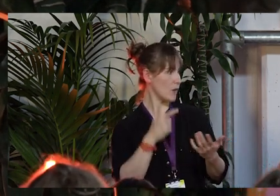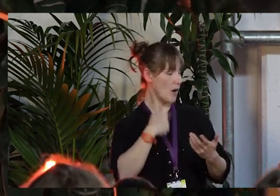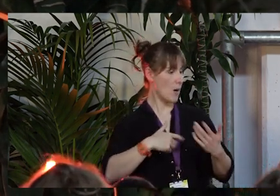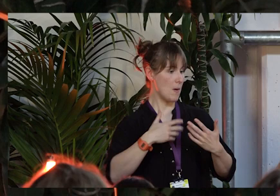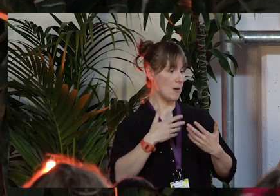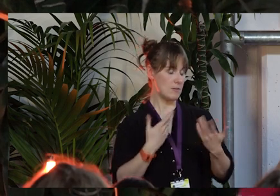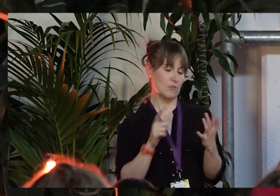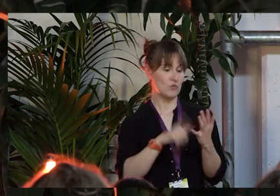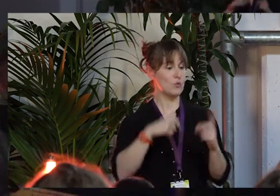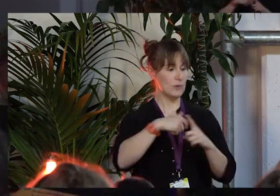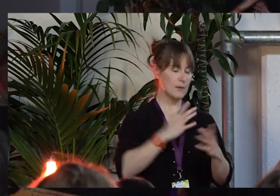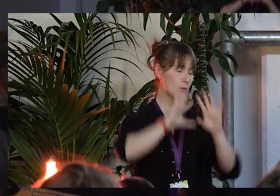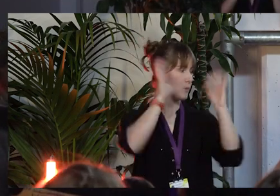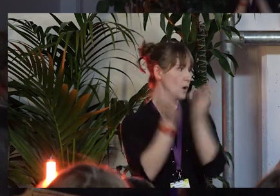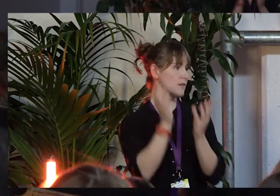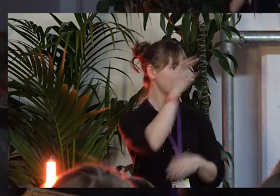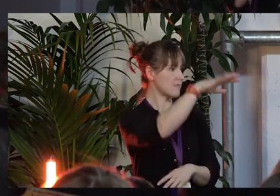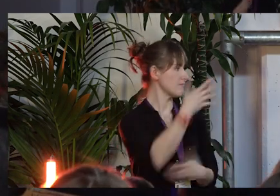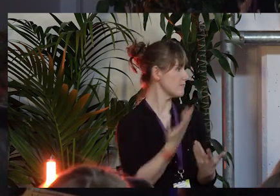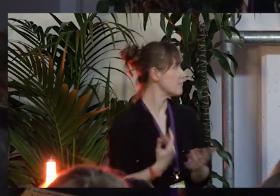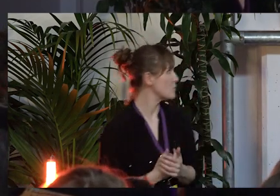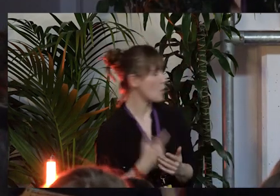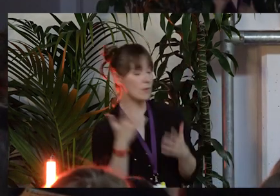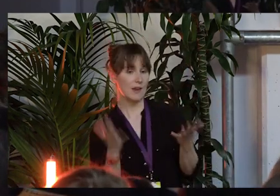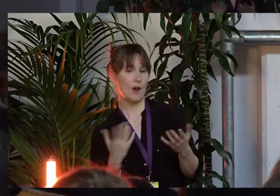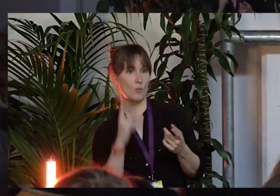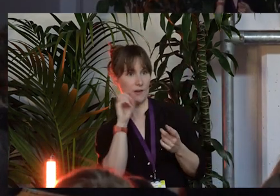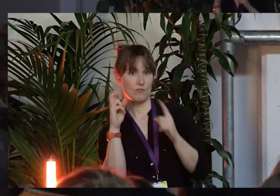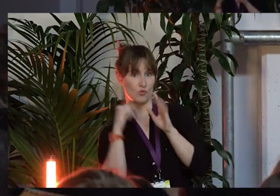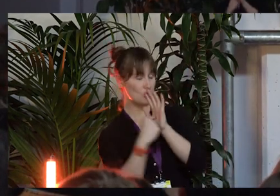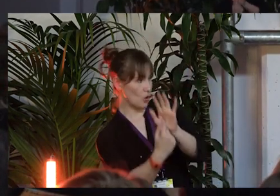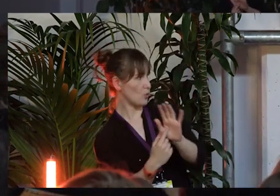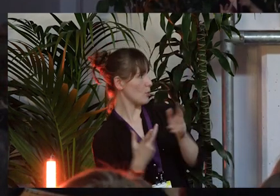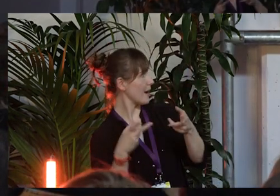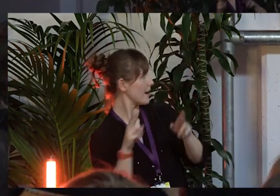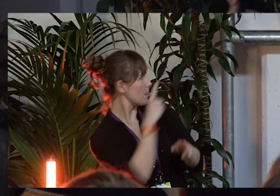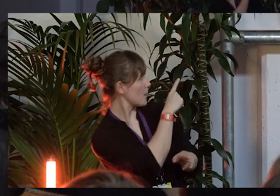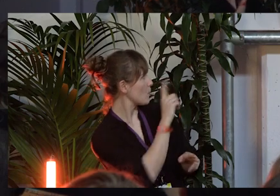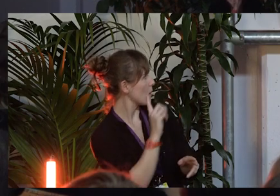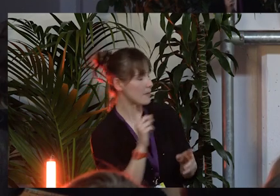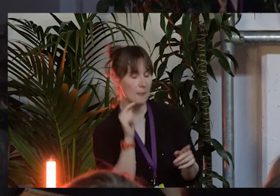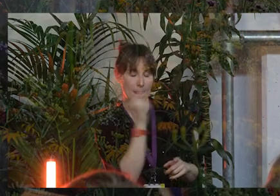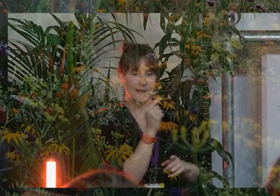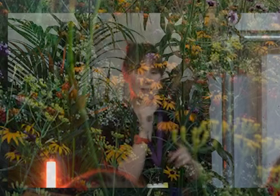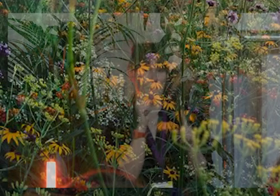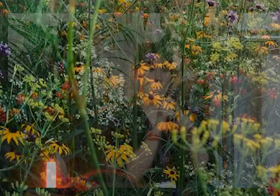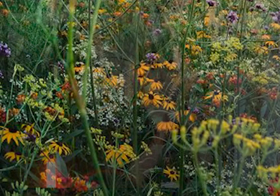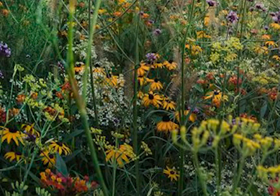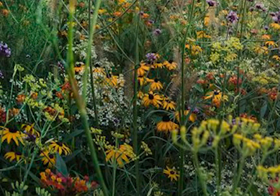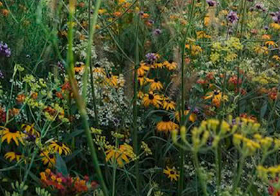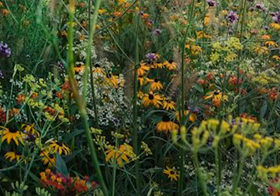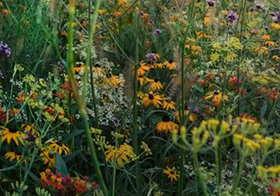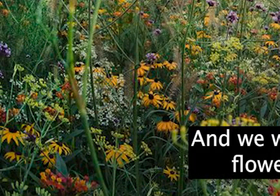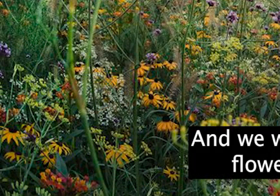our British world. So I'm going to. This is pollinations. So as I said, this is grey